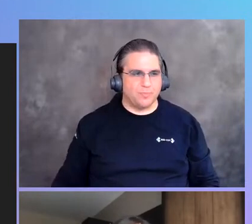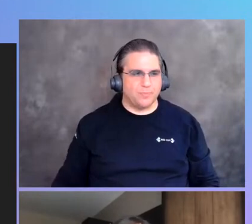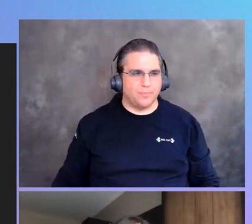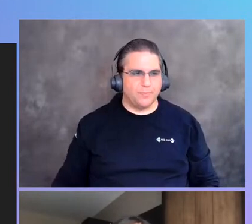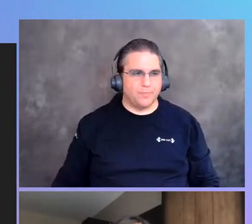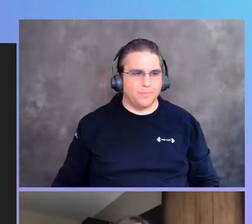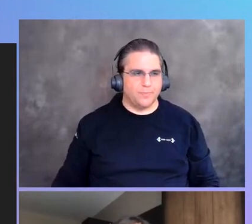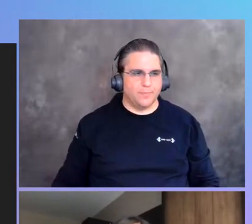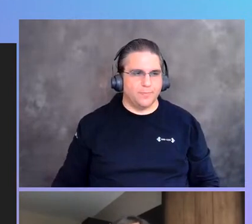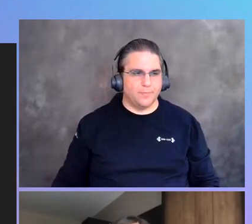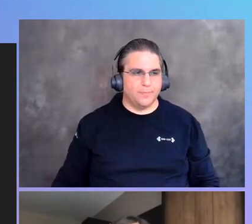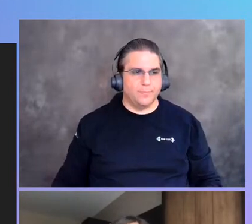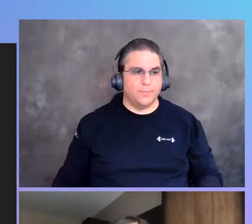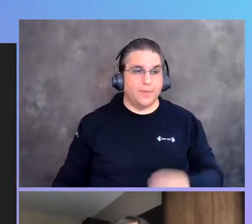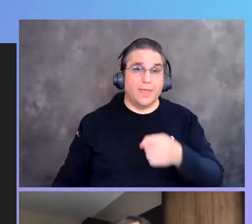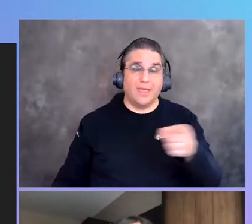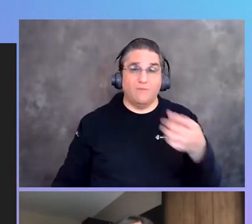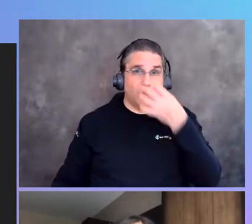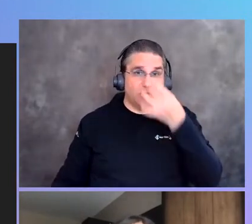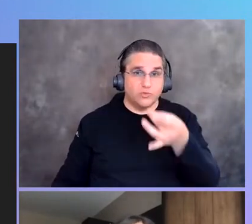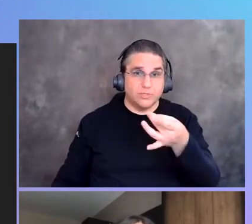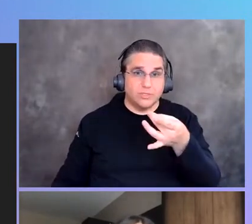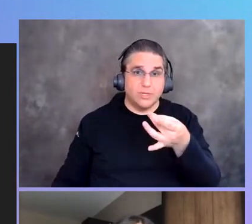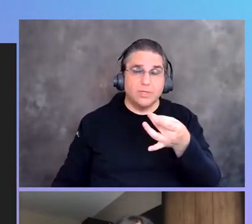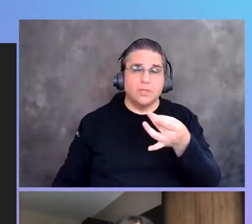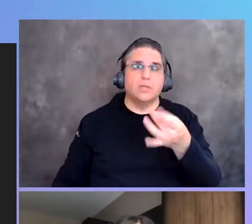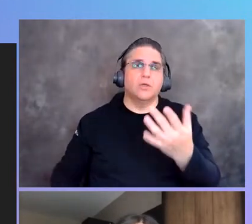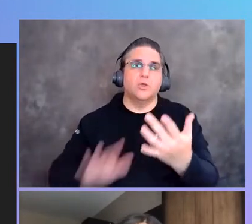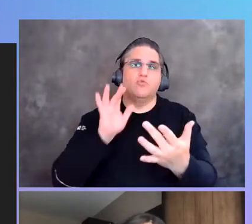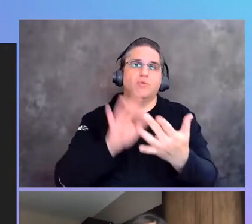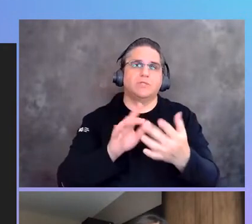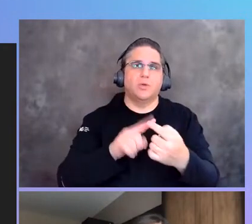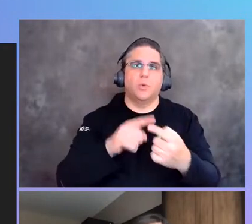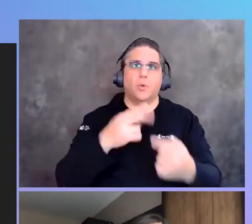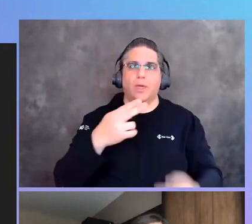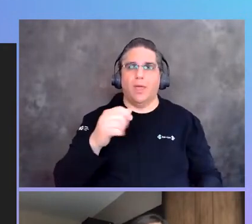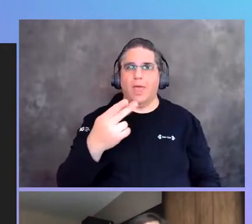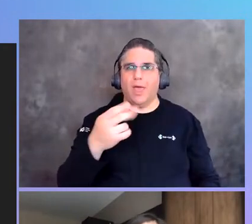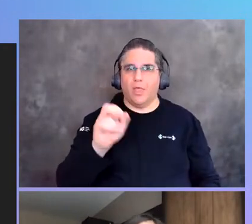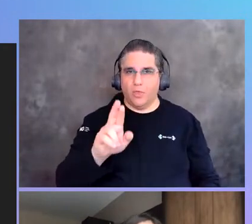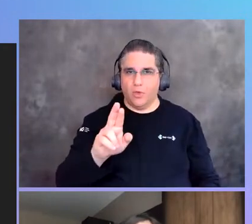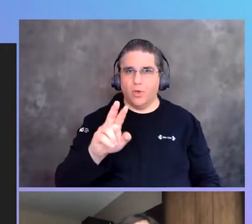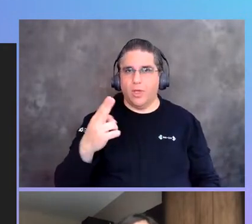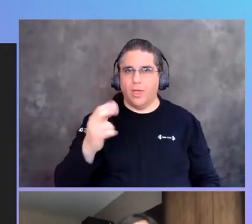to learn a little bit more about what they're doing at Skyscanner UK.